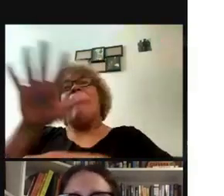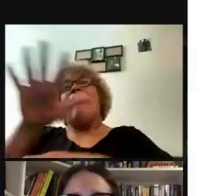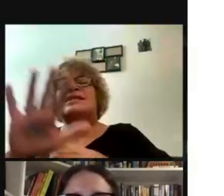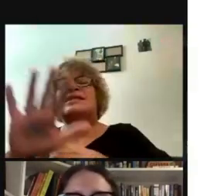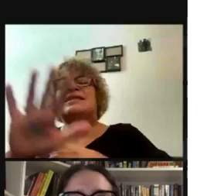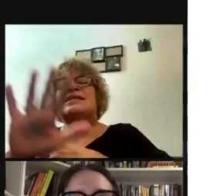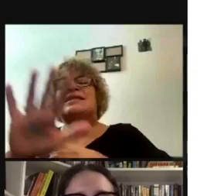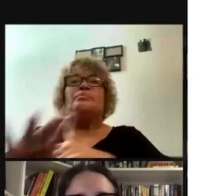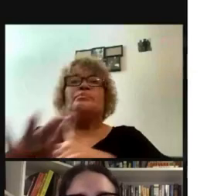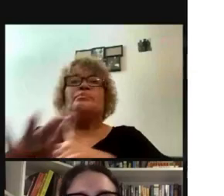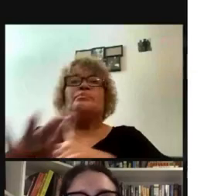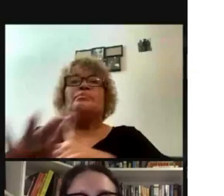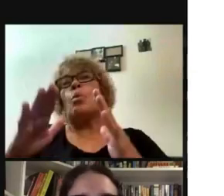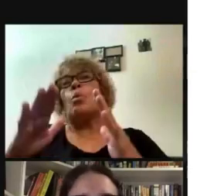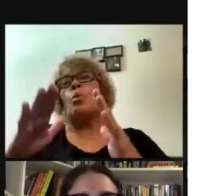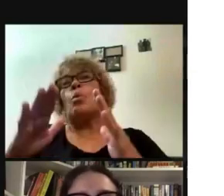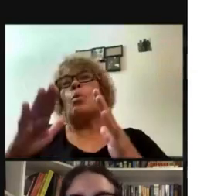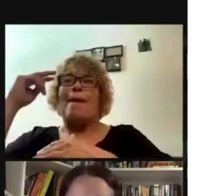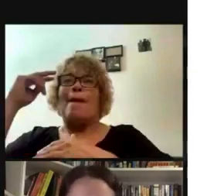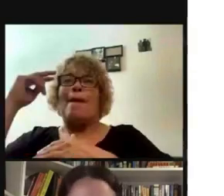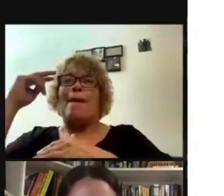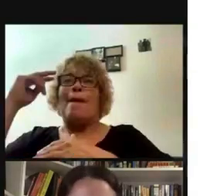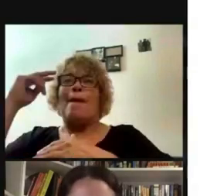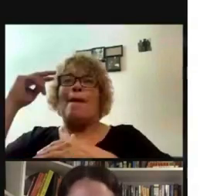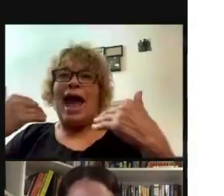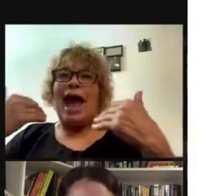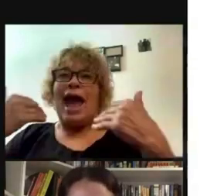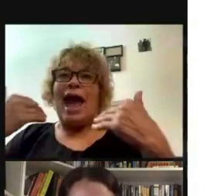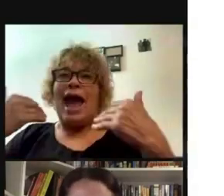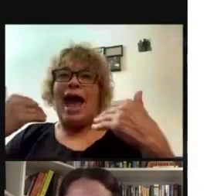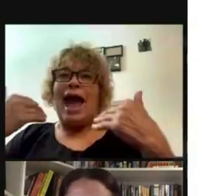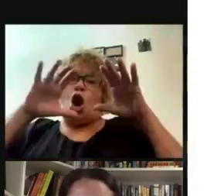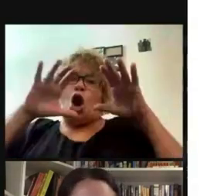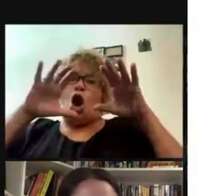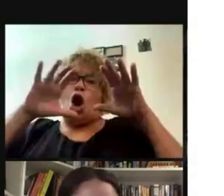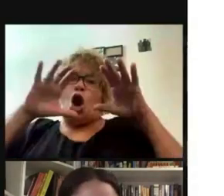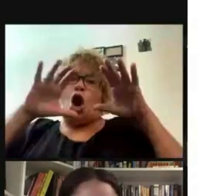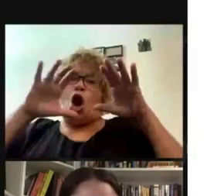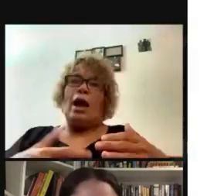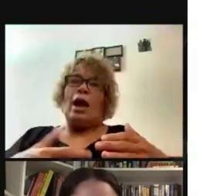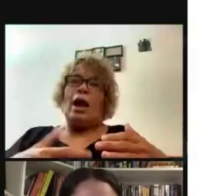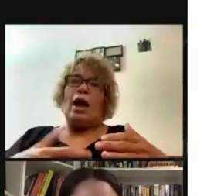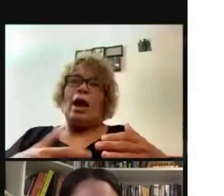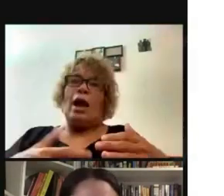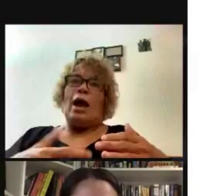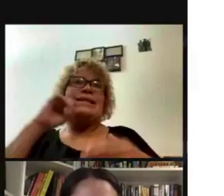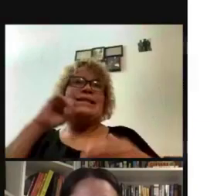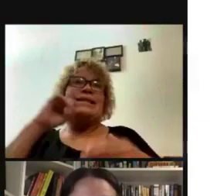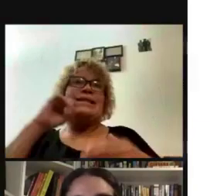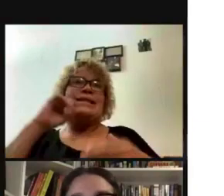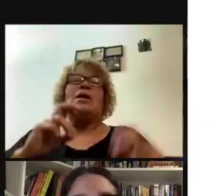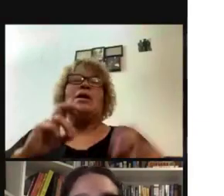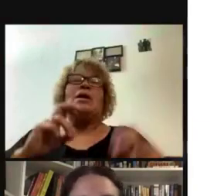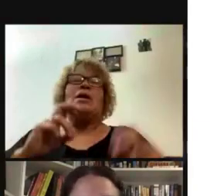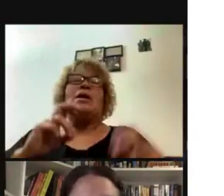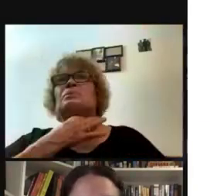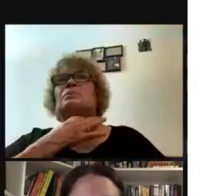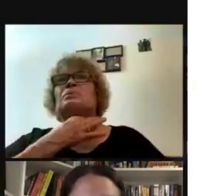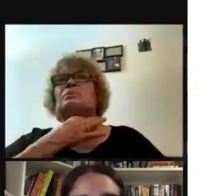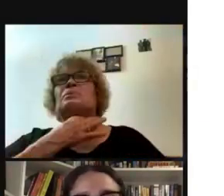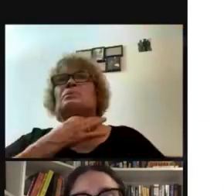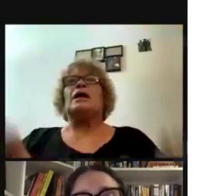the ways that Mexican youth were racialized as sexually deviant and having